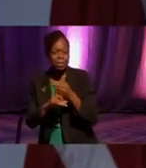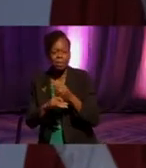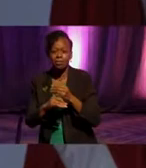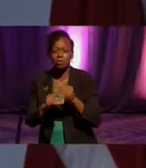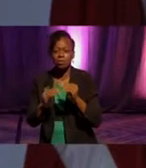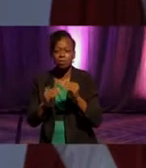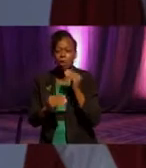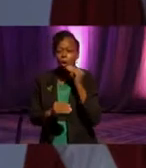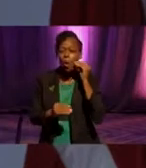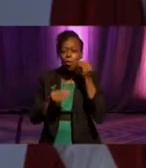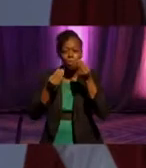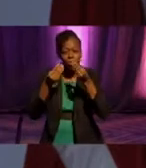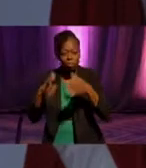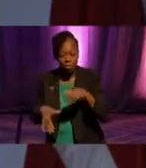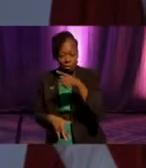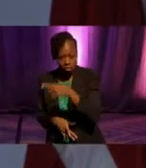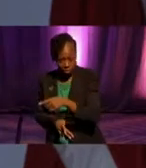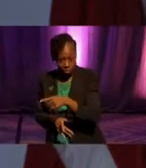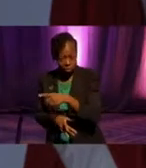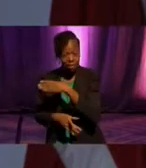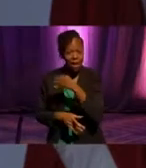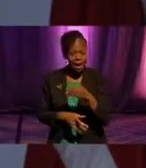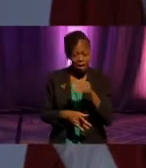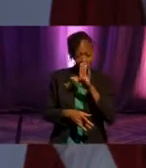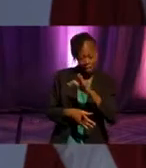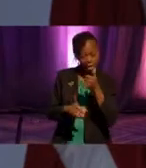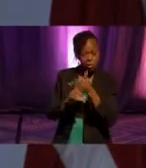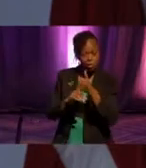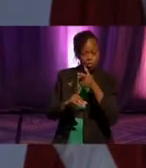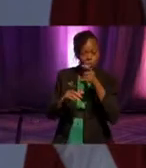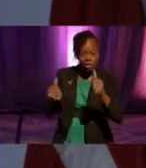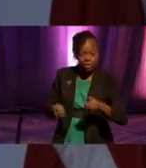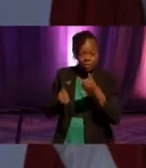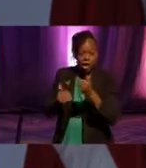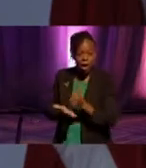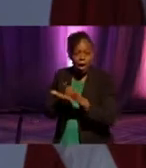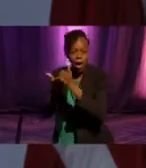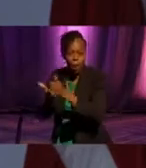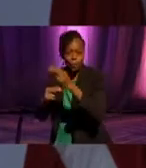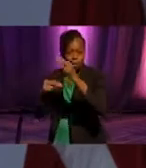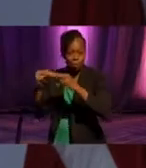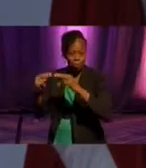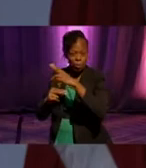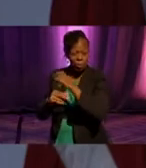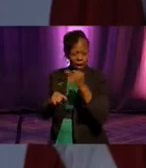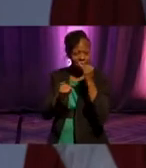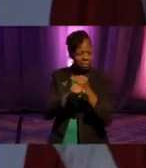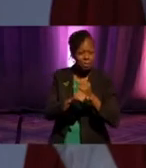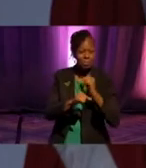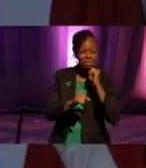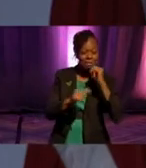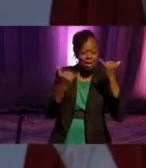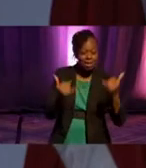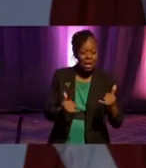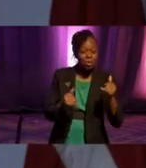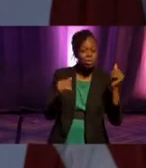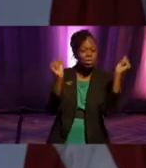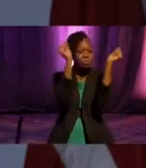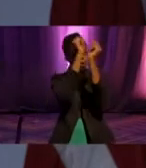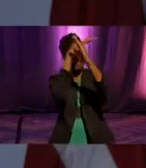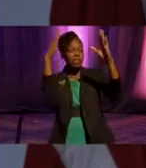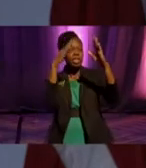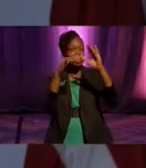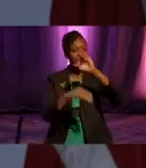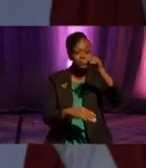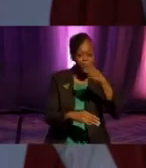the residents of that shelter. The campus is no longer just a vision of jobs and prosperity. It